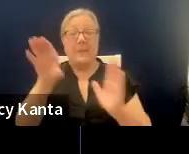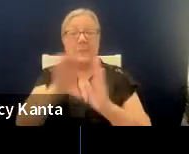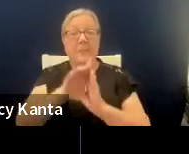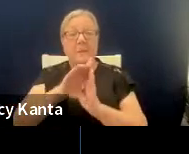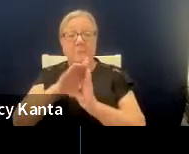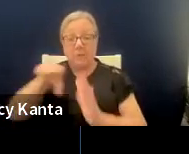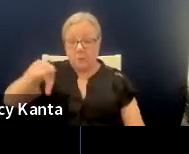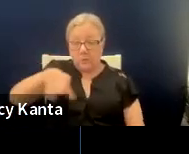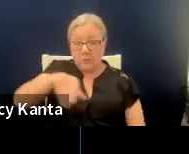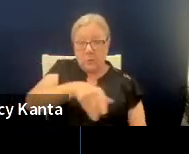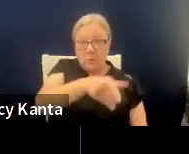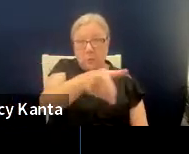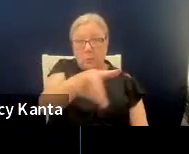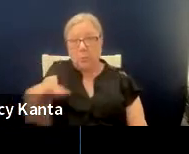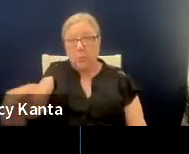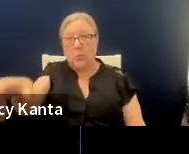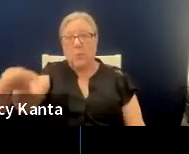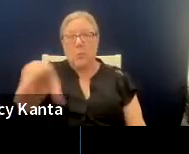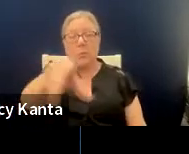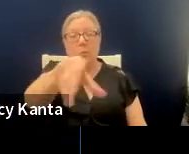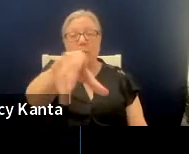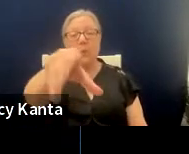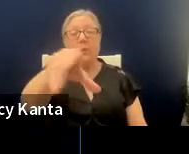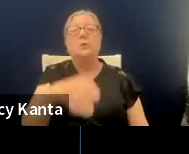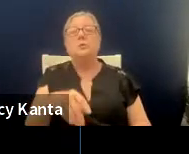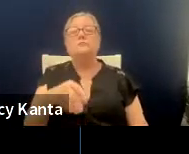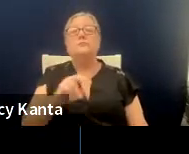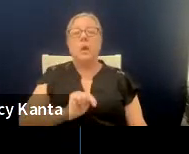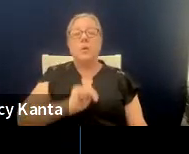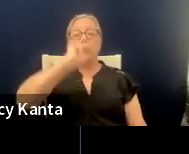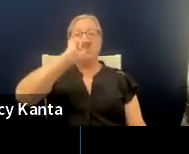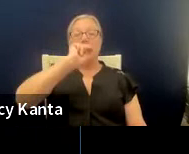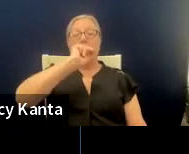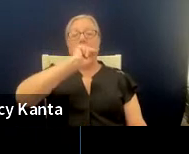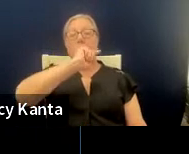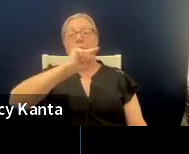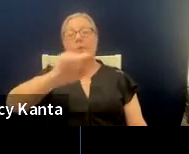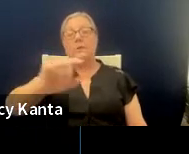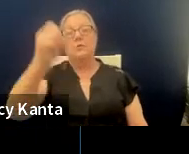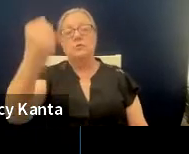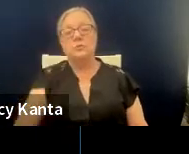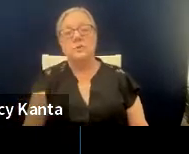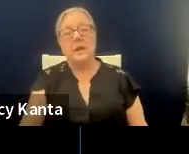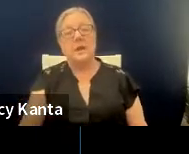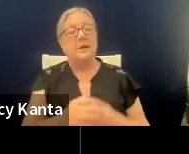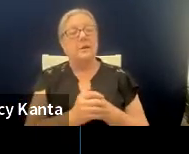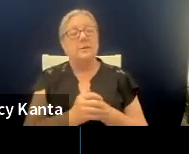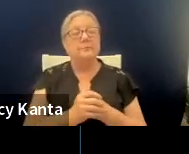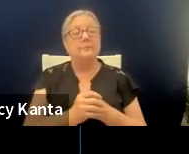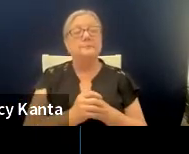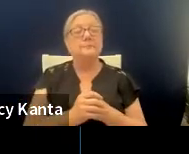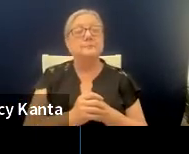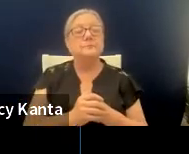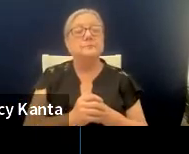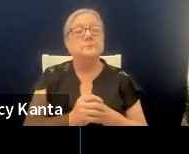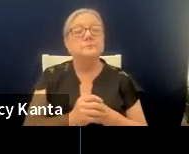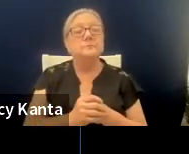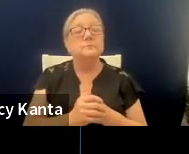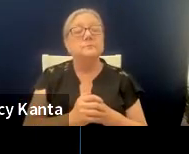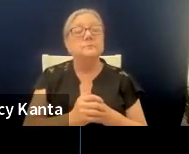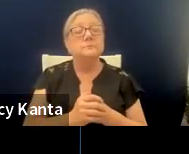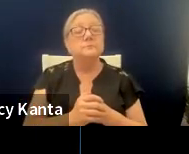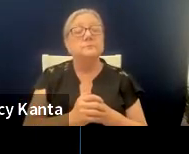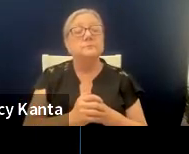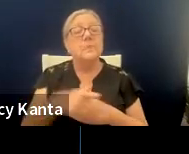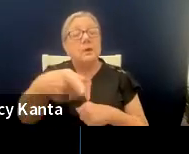the north-south direction. But underneath that ribbon, we've got to hold it up with structure, with